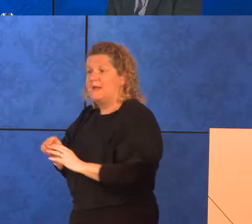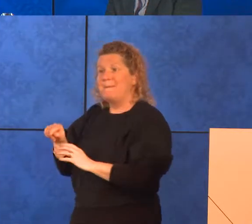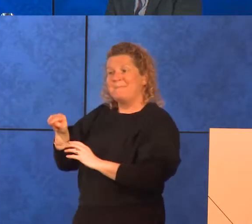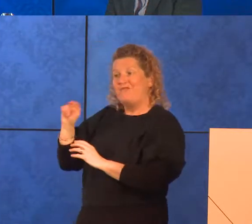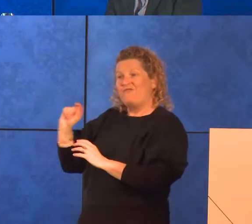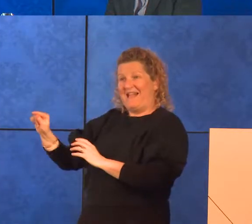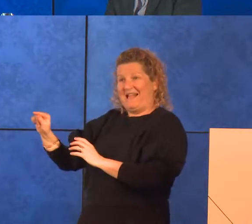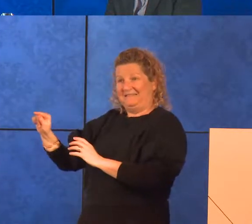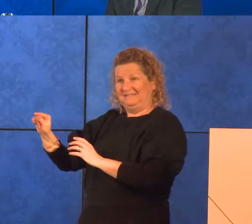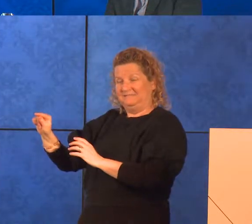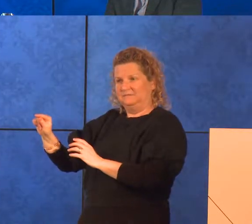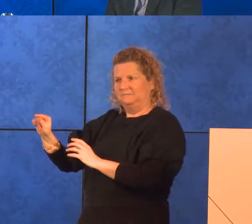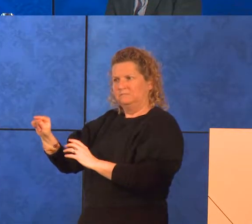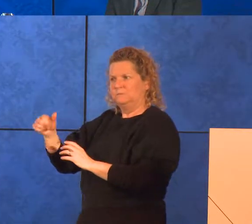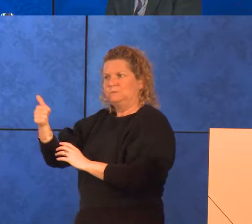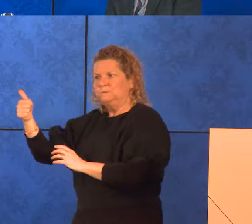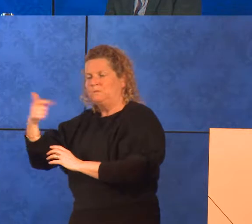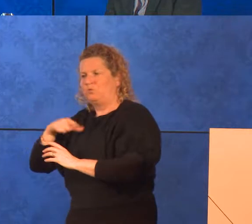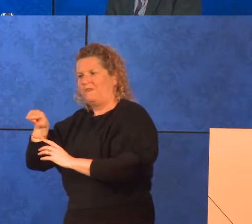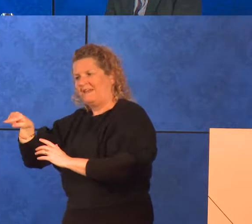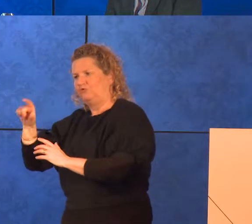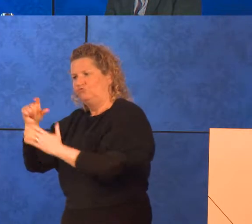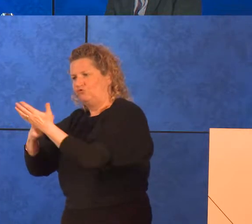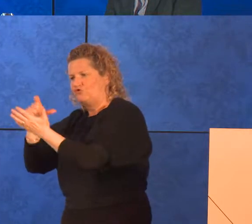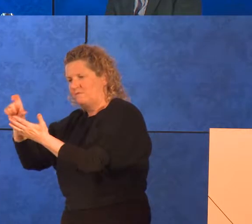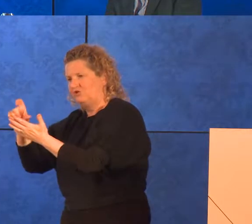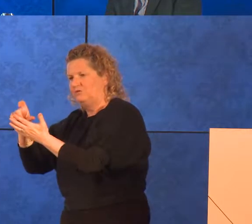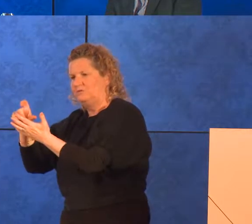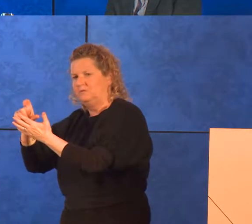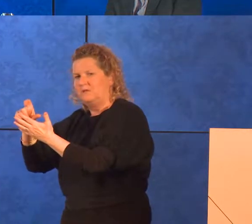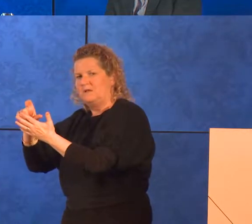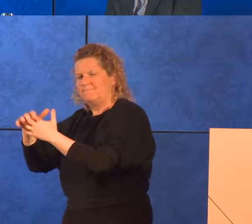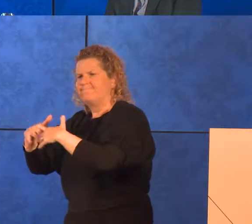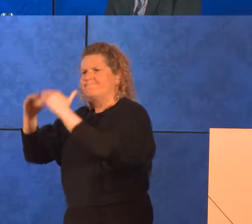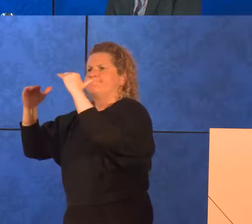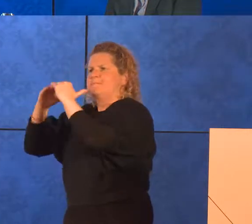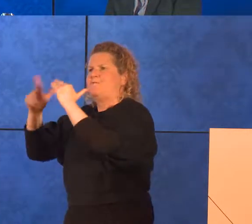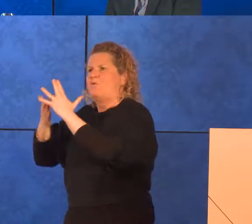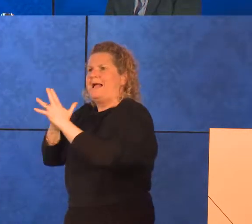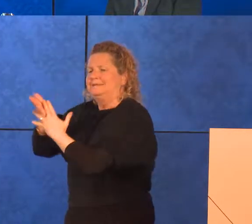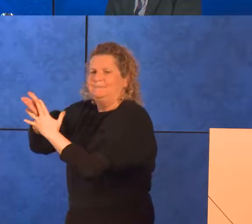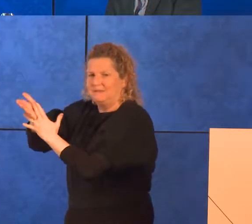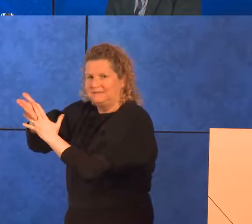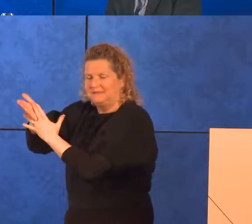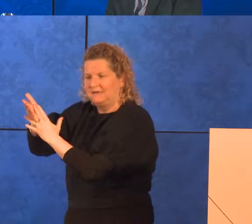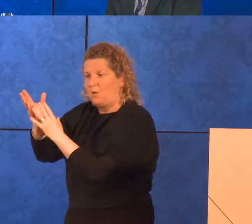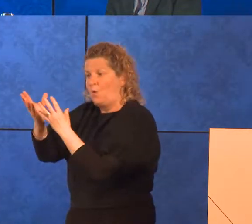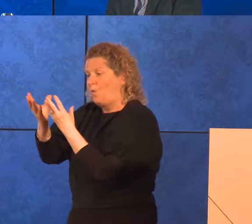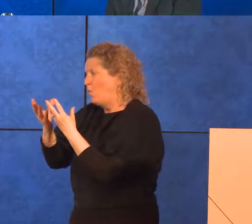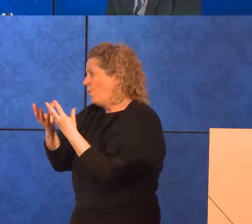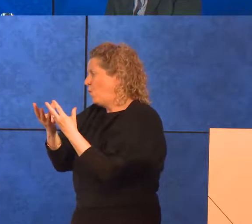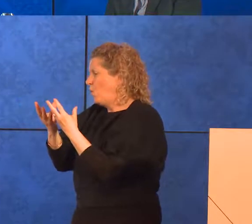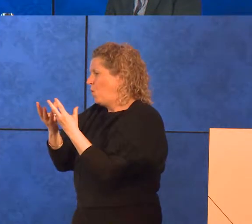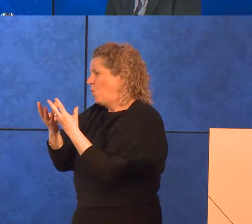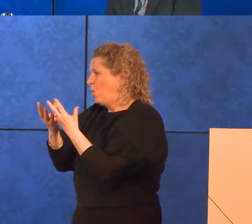kind of set the standard, I think, for accessibility. And I'm not sure without that Royal Commission having